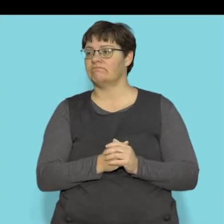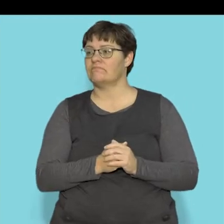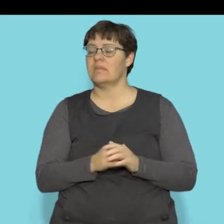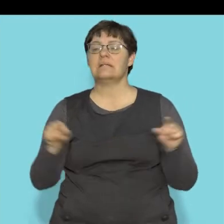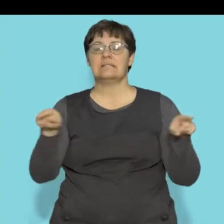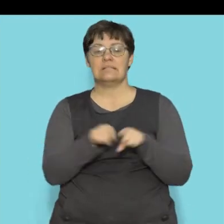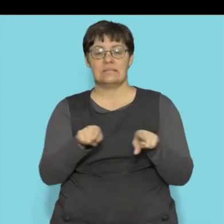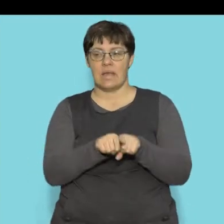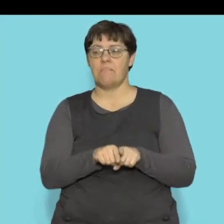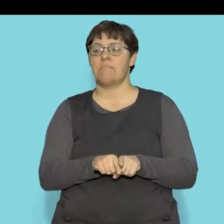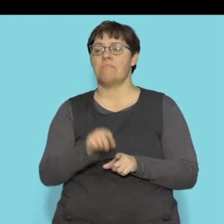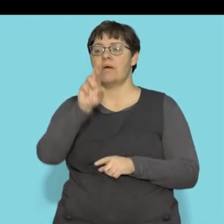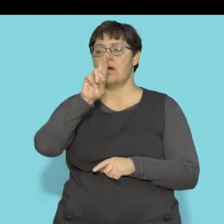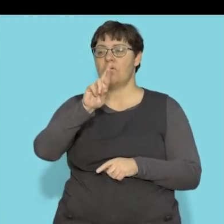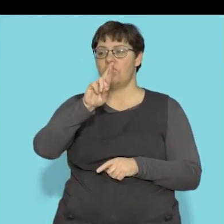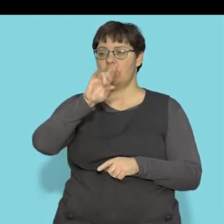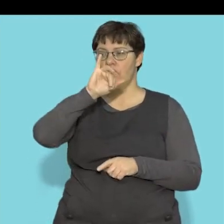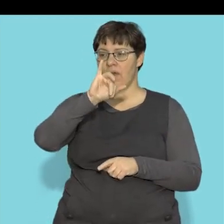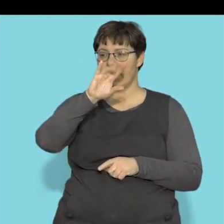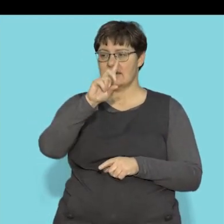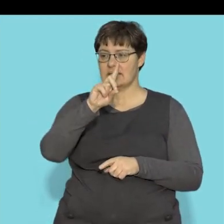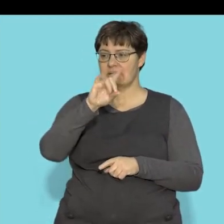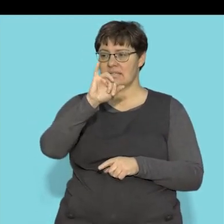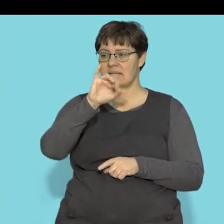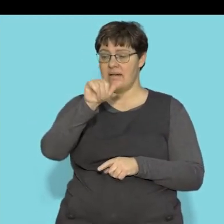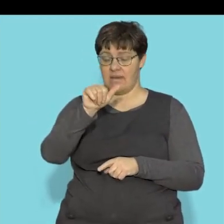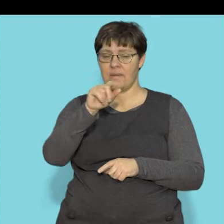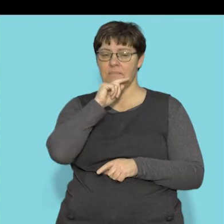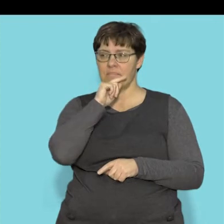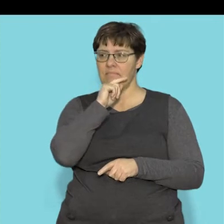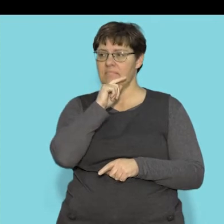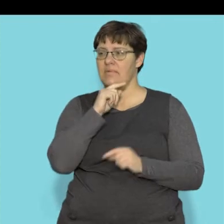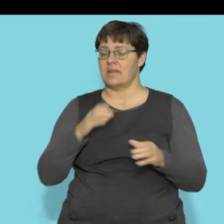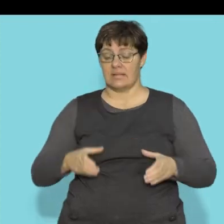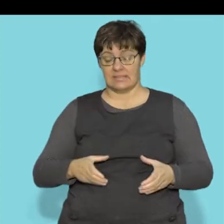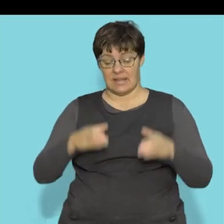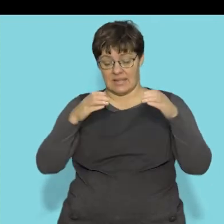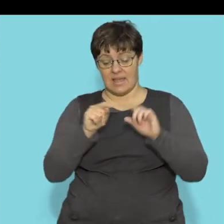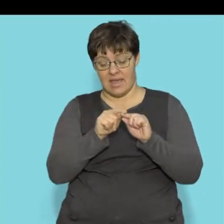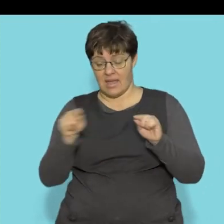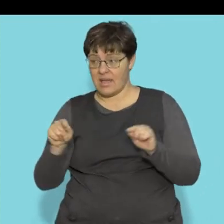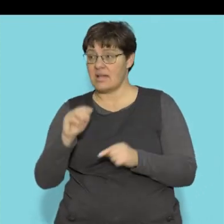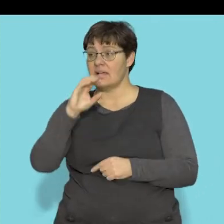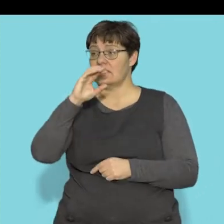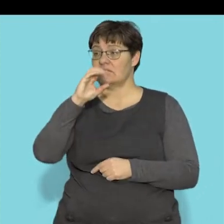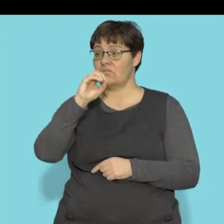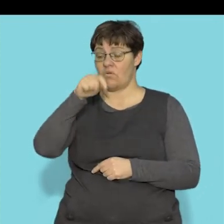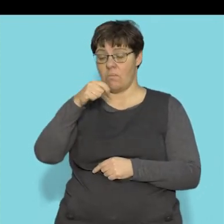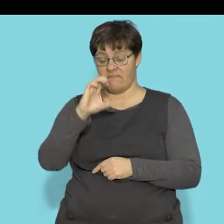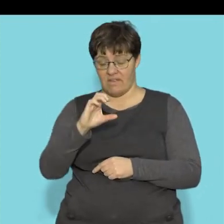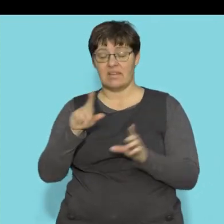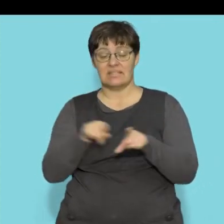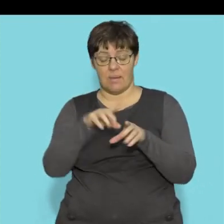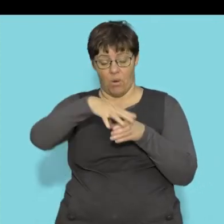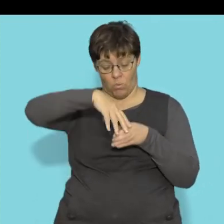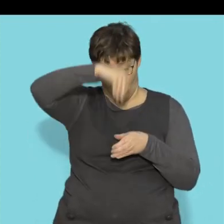says equal radii, that just means that the cylinder has a radius of 0,5 meters and the